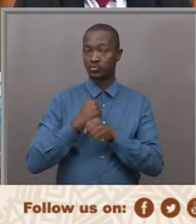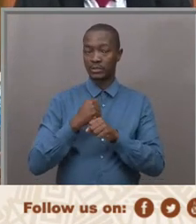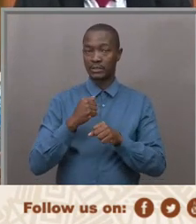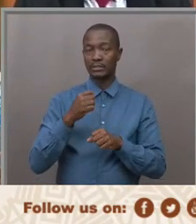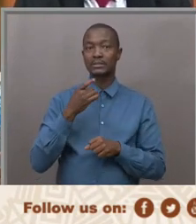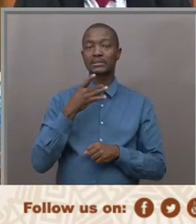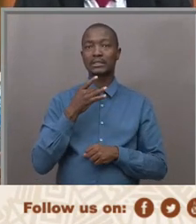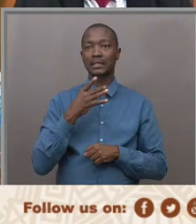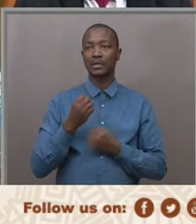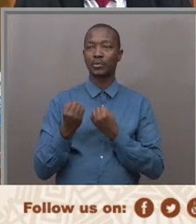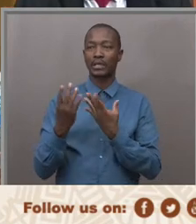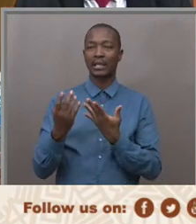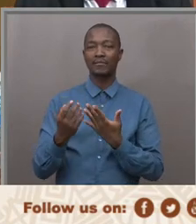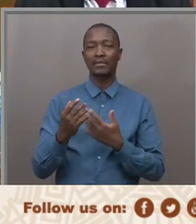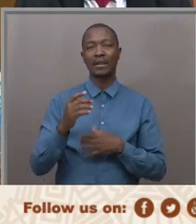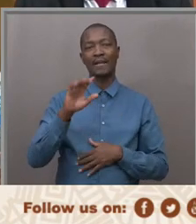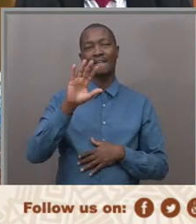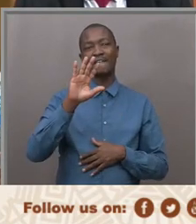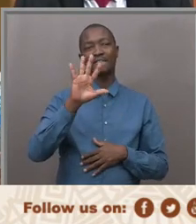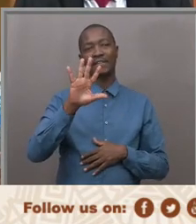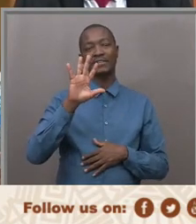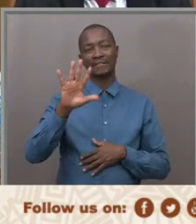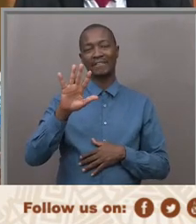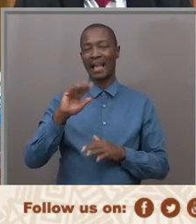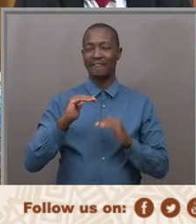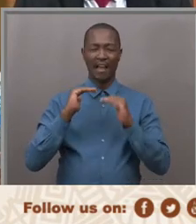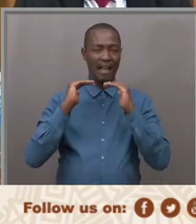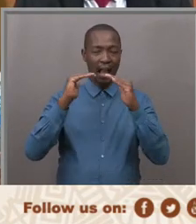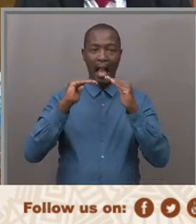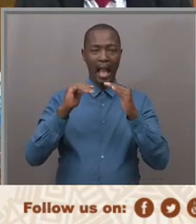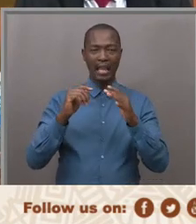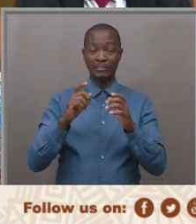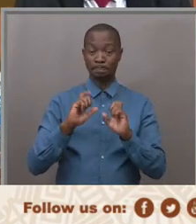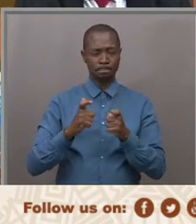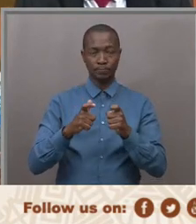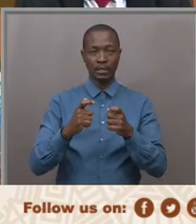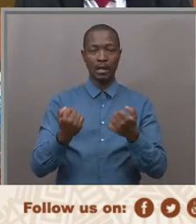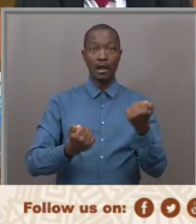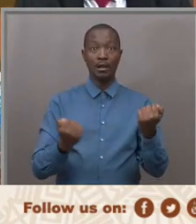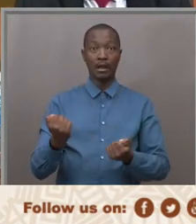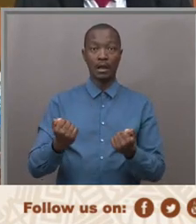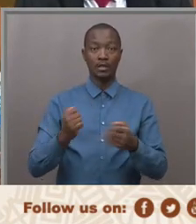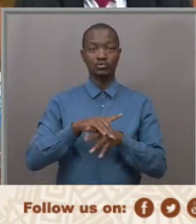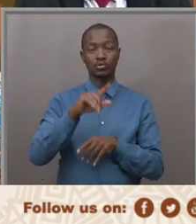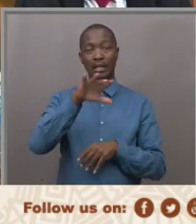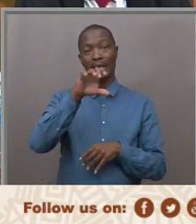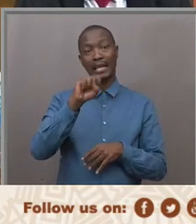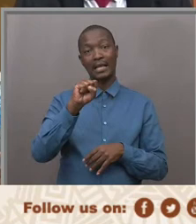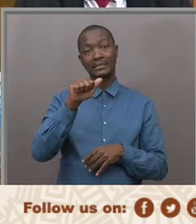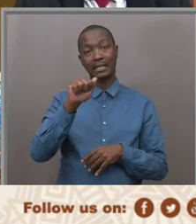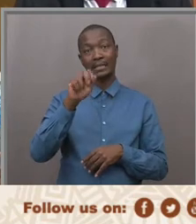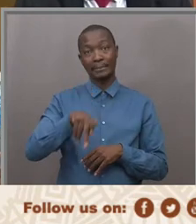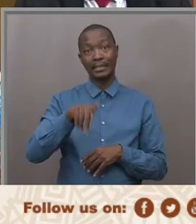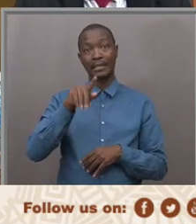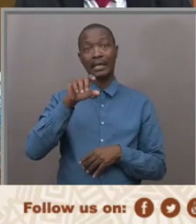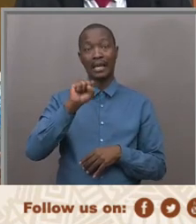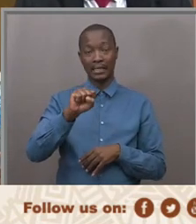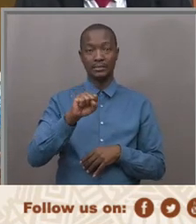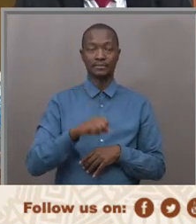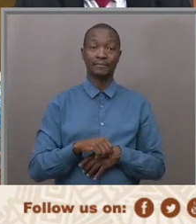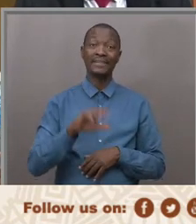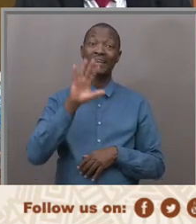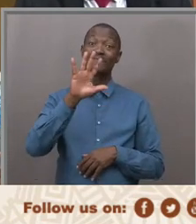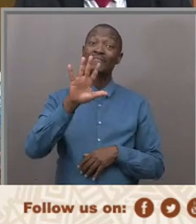over 55 high-performance vehicles to the South African Police Service. This